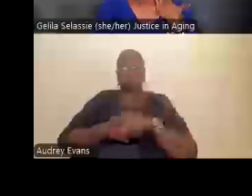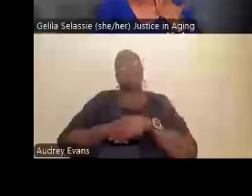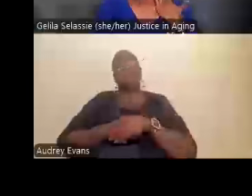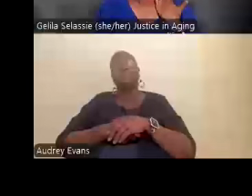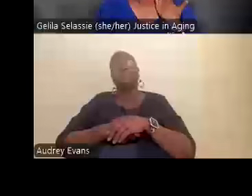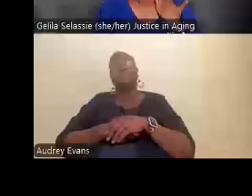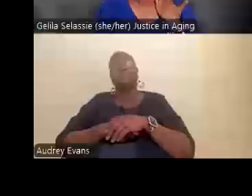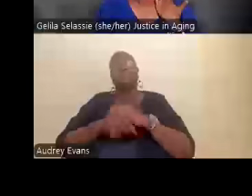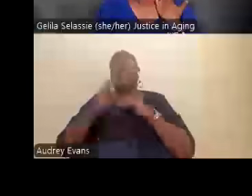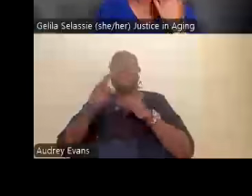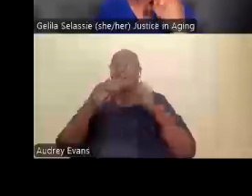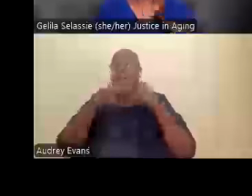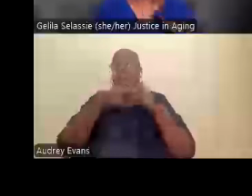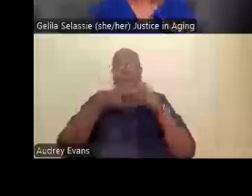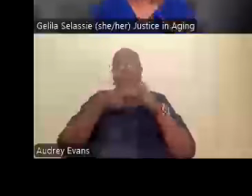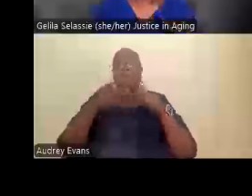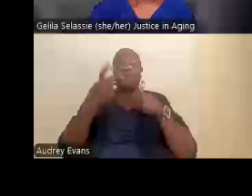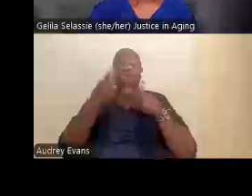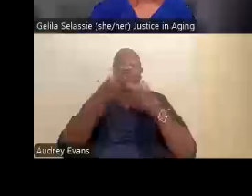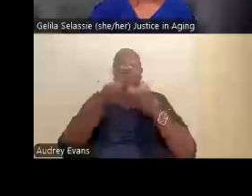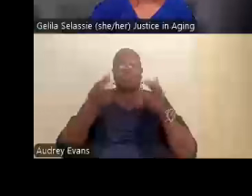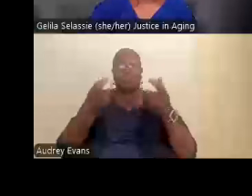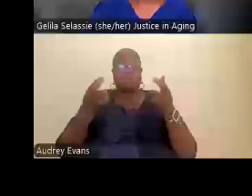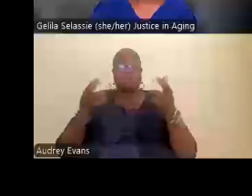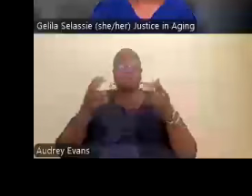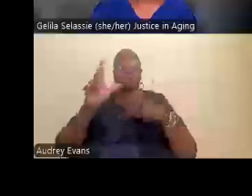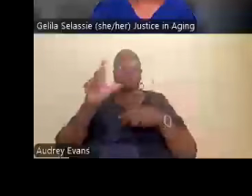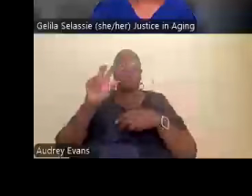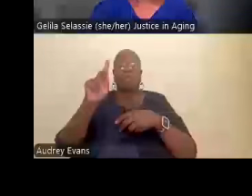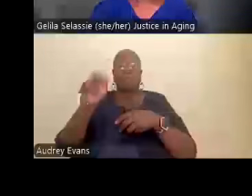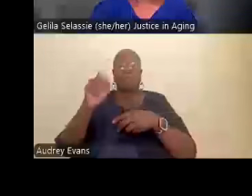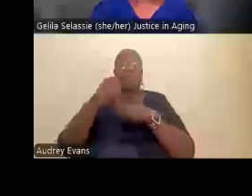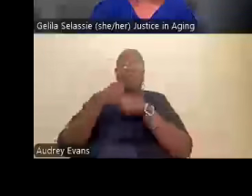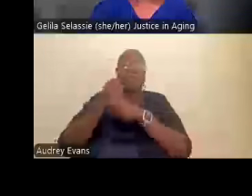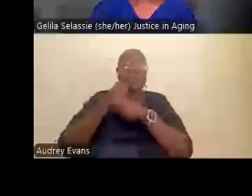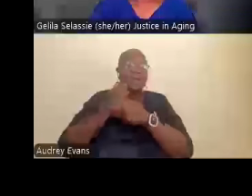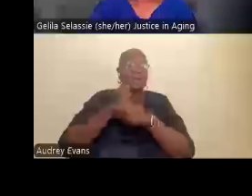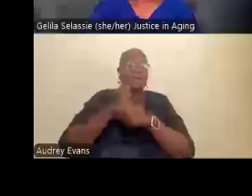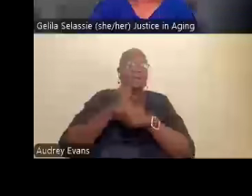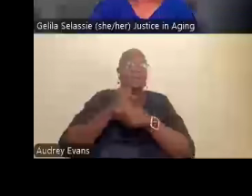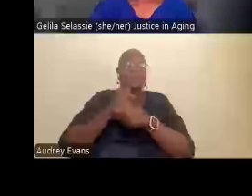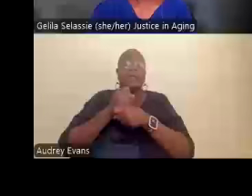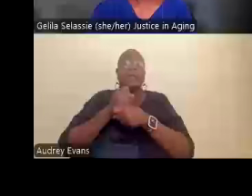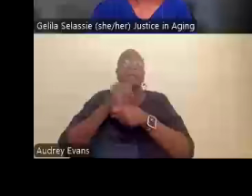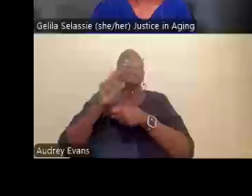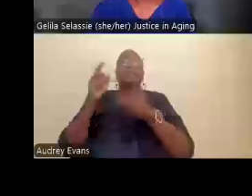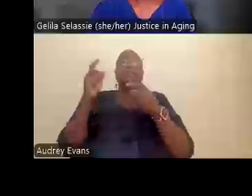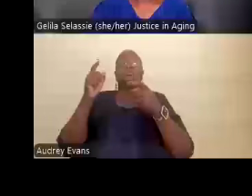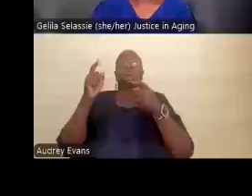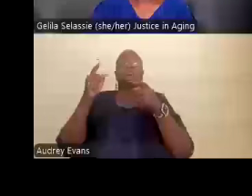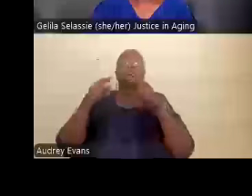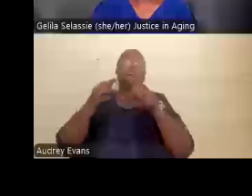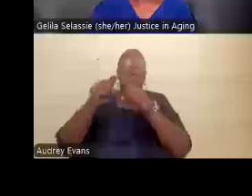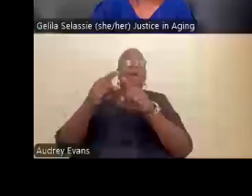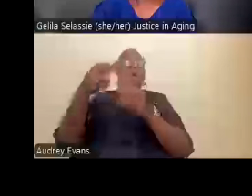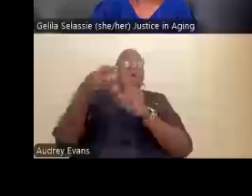On this slide, we have two resources linked. We created on the streamlining rules, and we discuss,